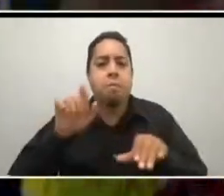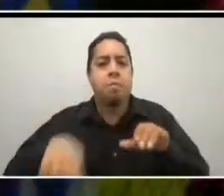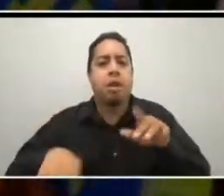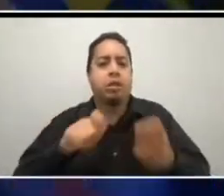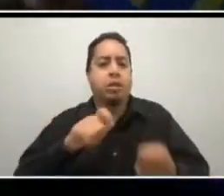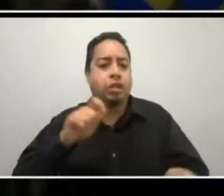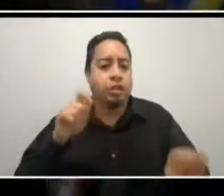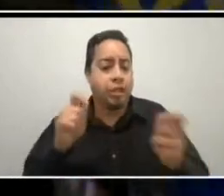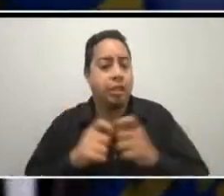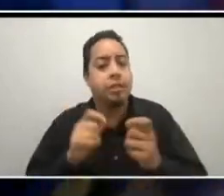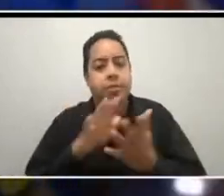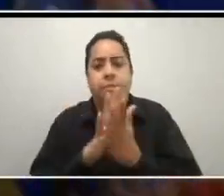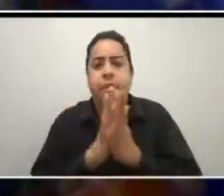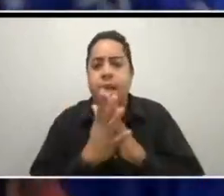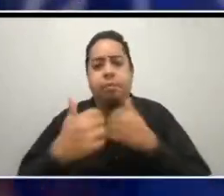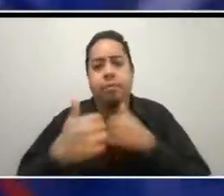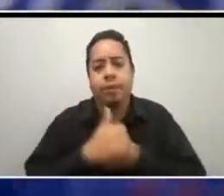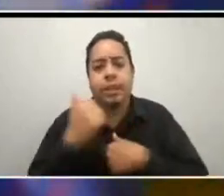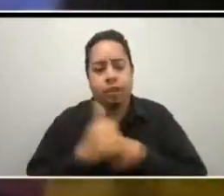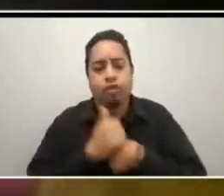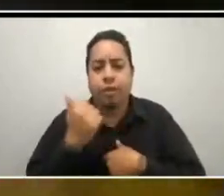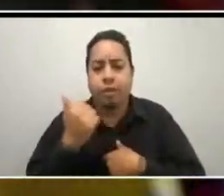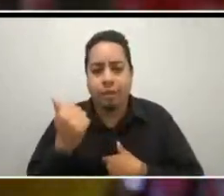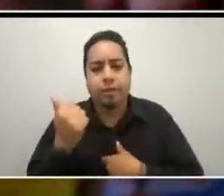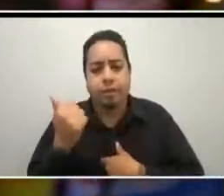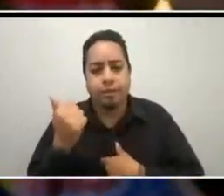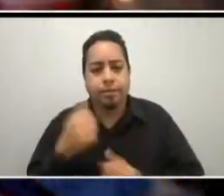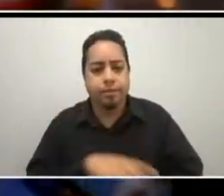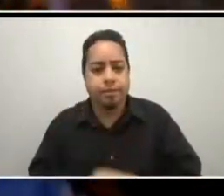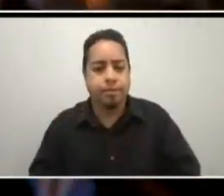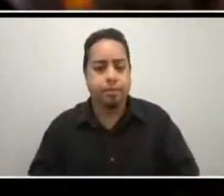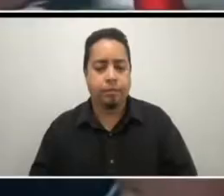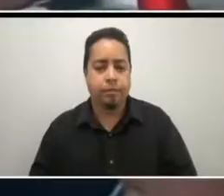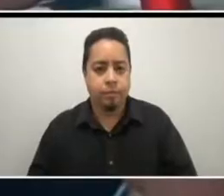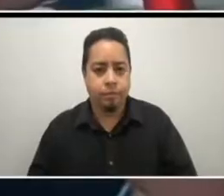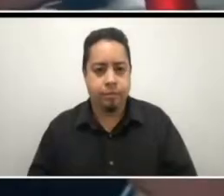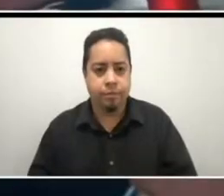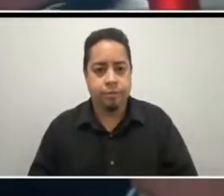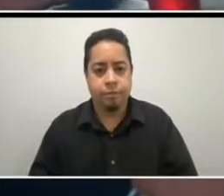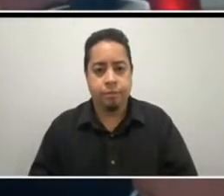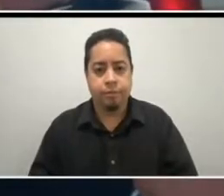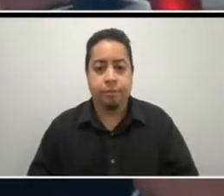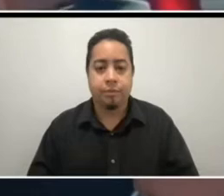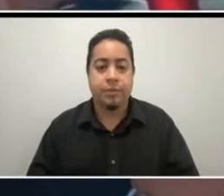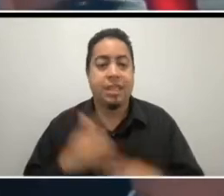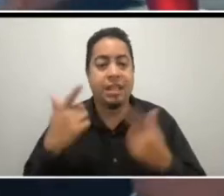in! Let us in! Let us in! Let us in! Special session!